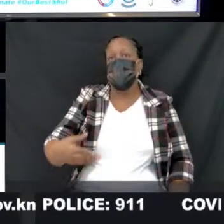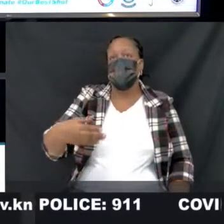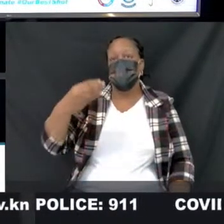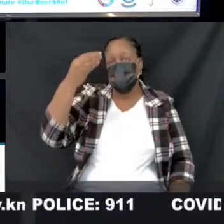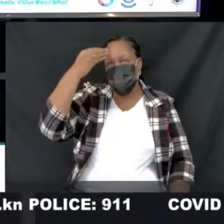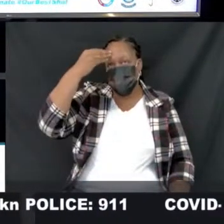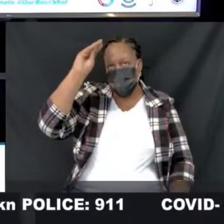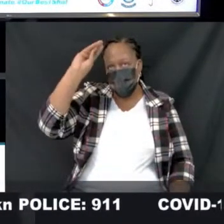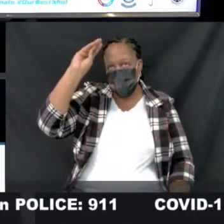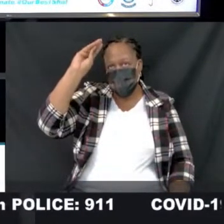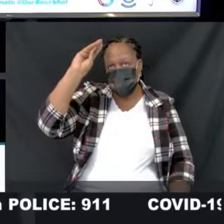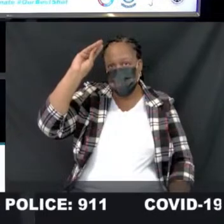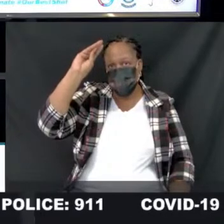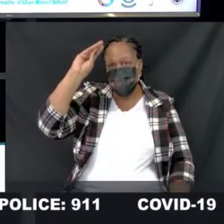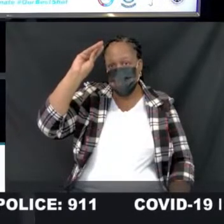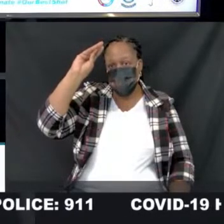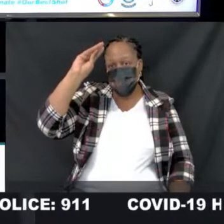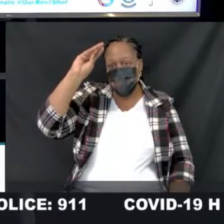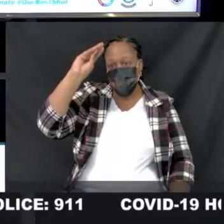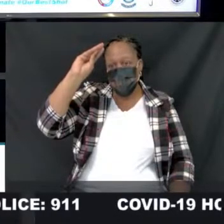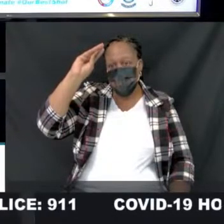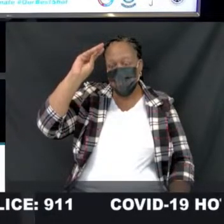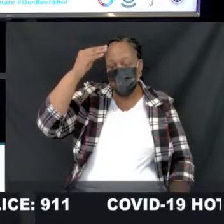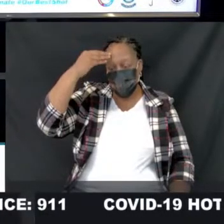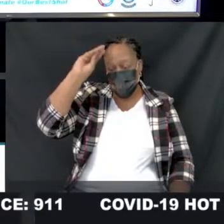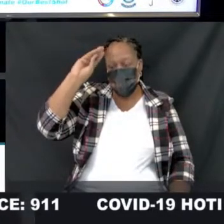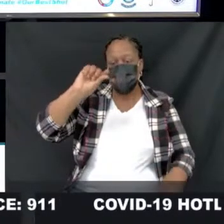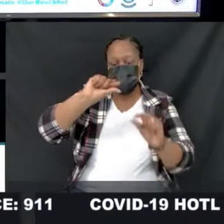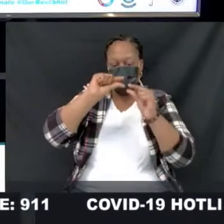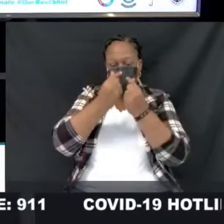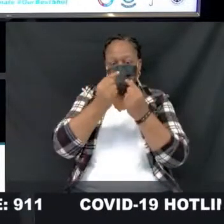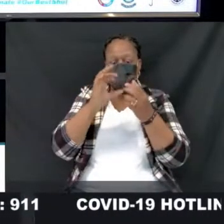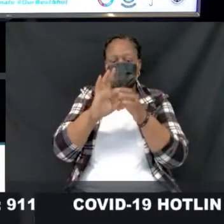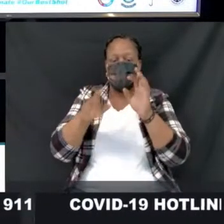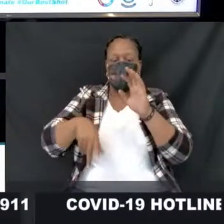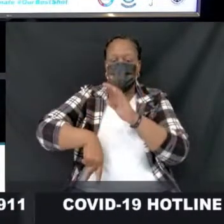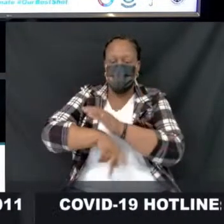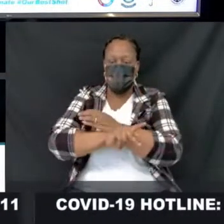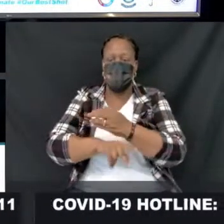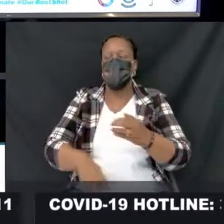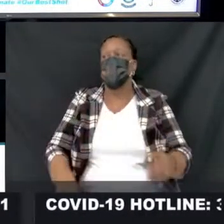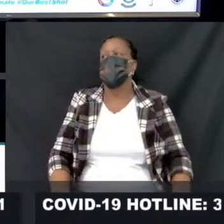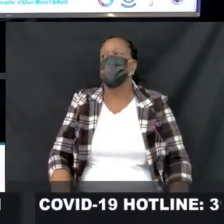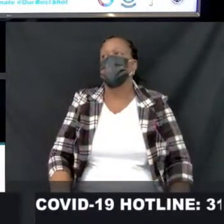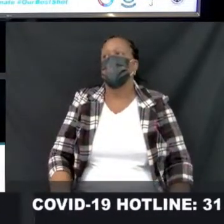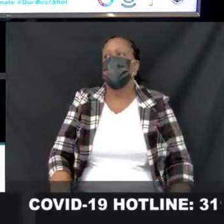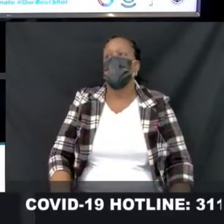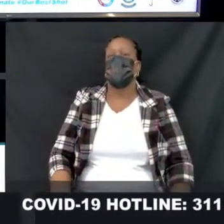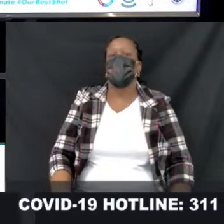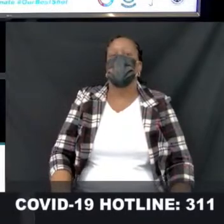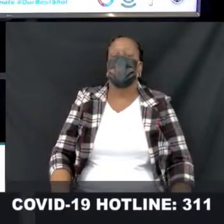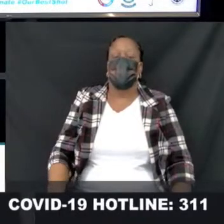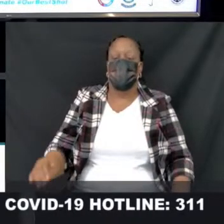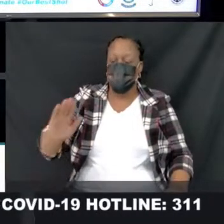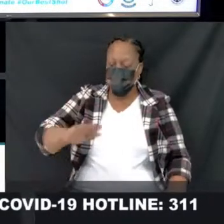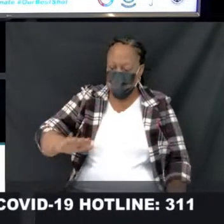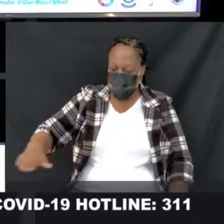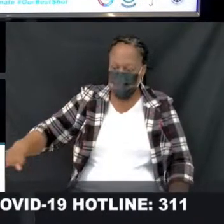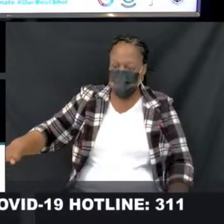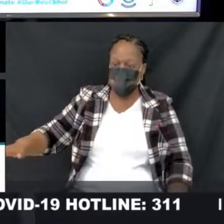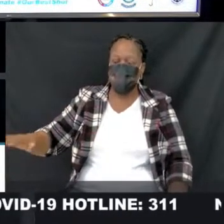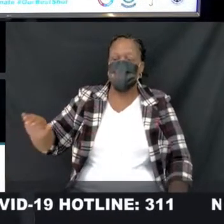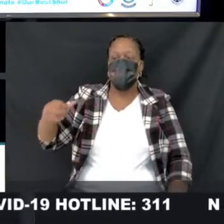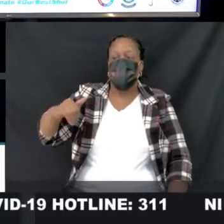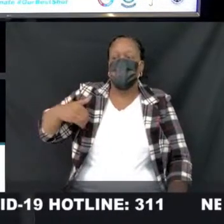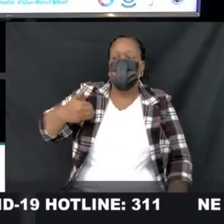of the senior league as soon as possible. We are not here to impede or try to stop the league from